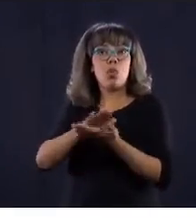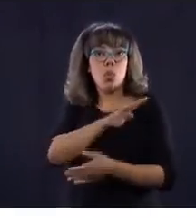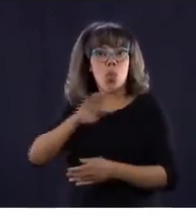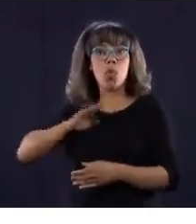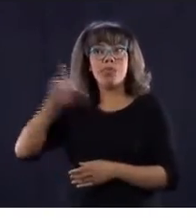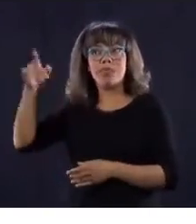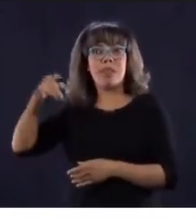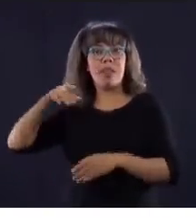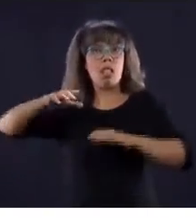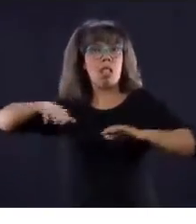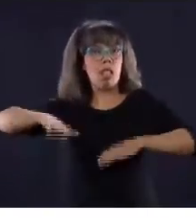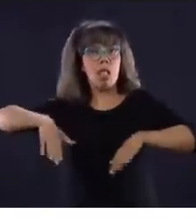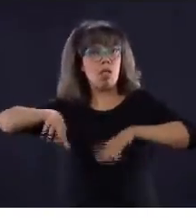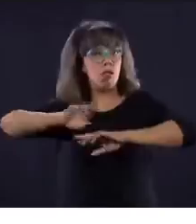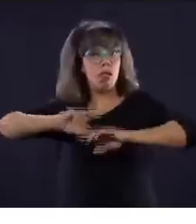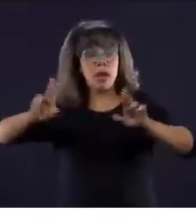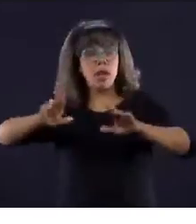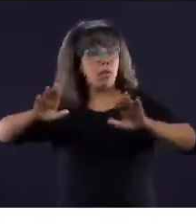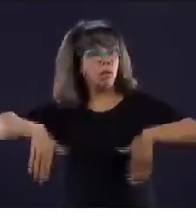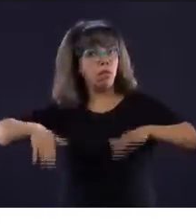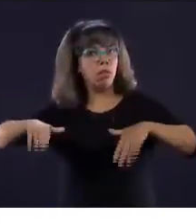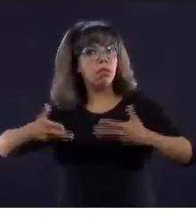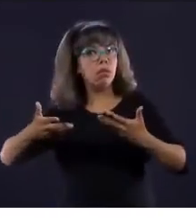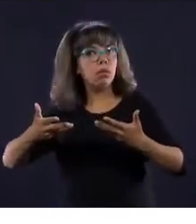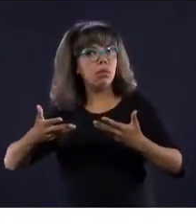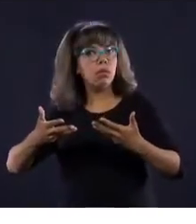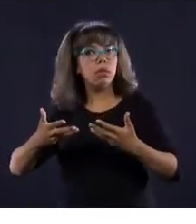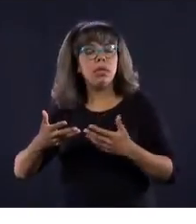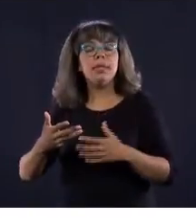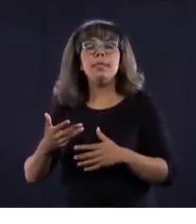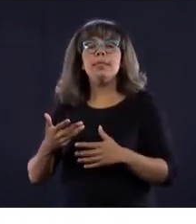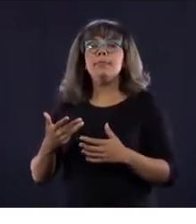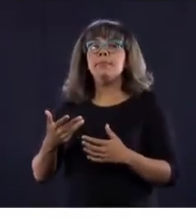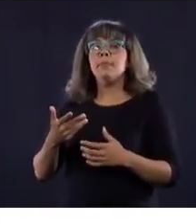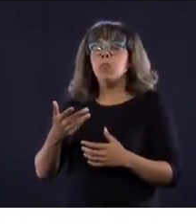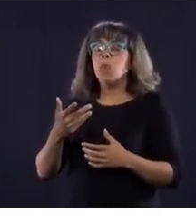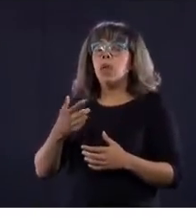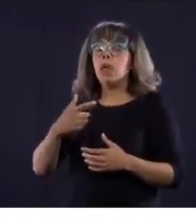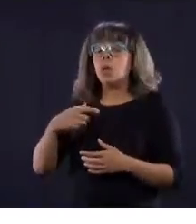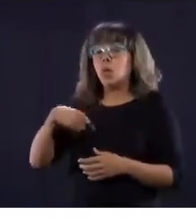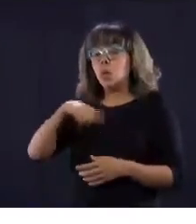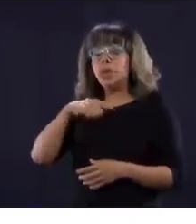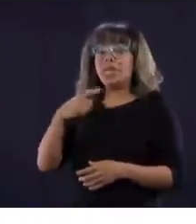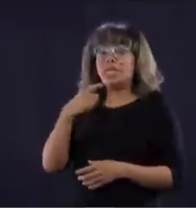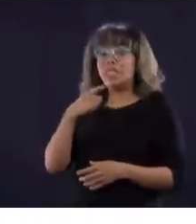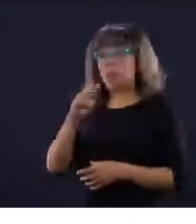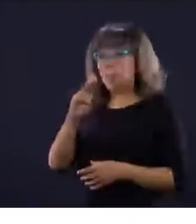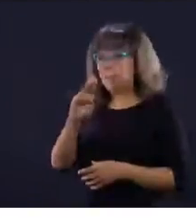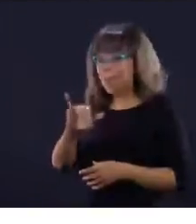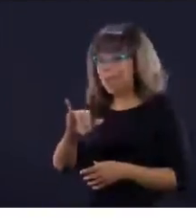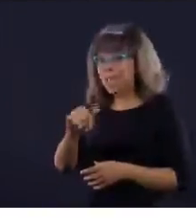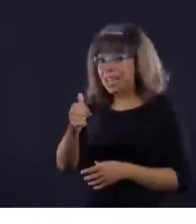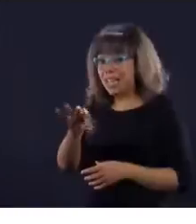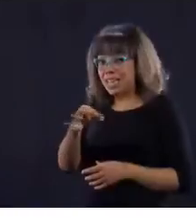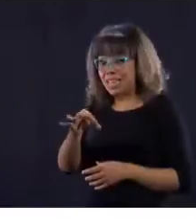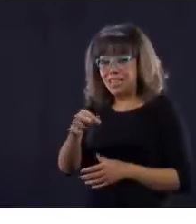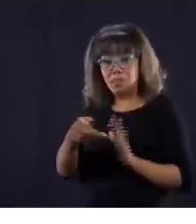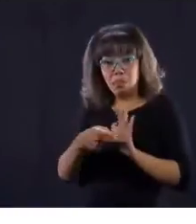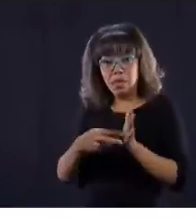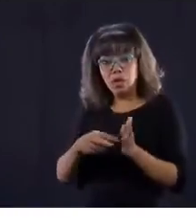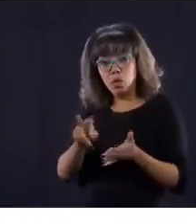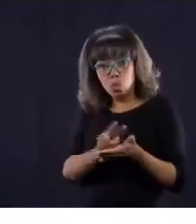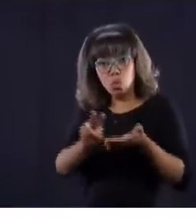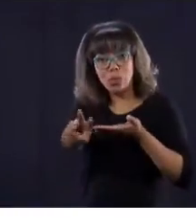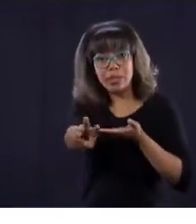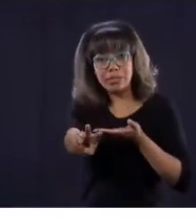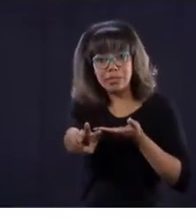Thank you. So now Phil Oti, Montreal Gazette. Good day. Mr. Arruda, was wondering if you could bring us